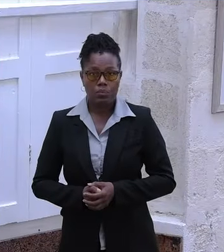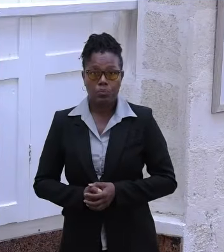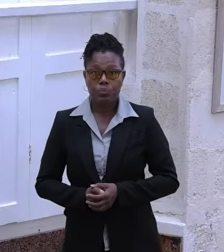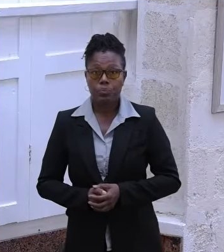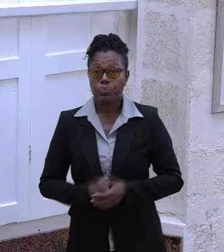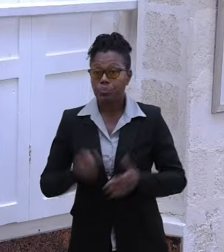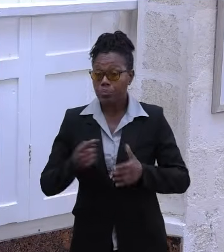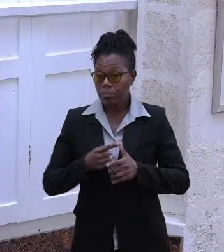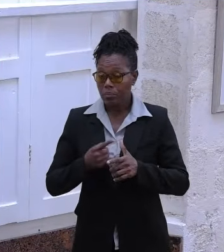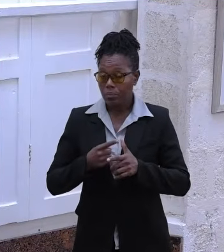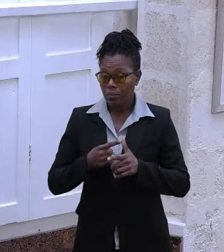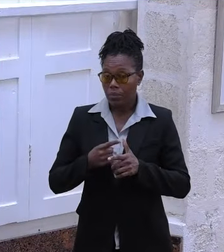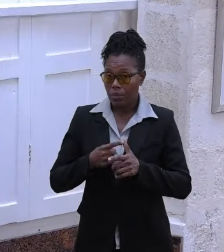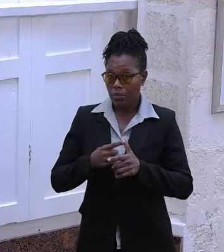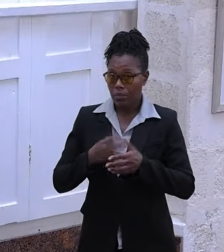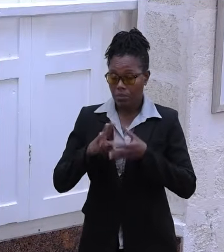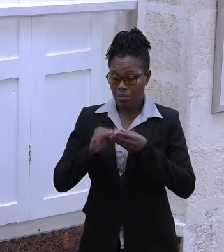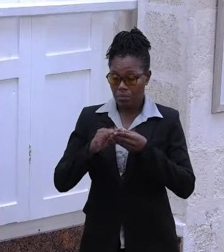say, though,